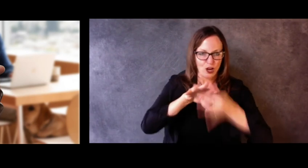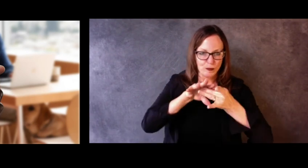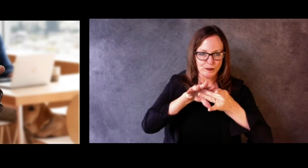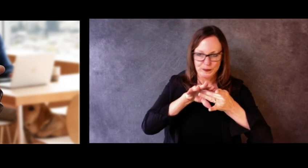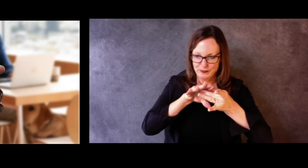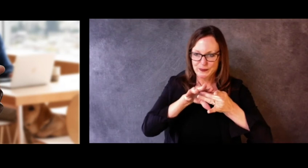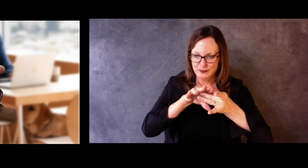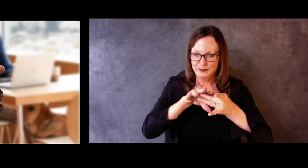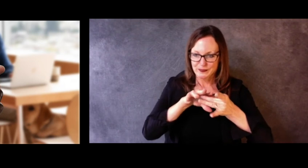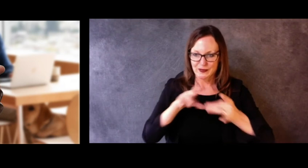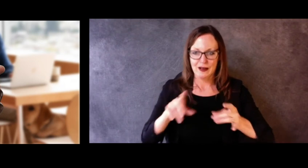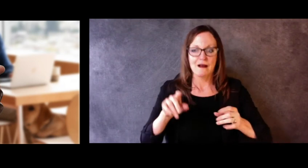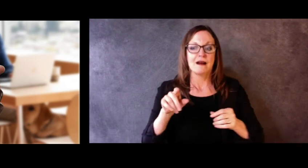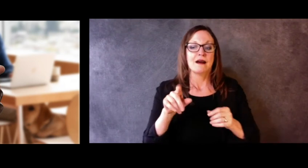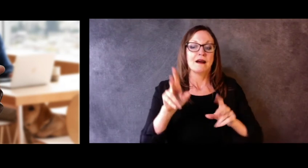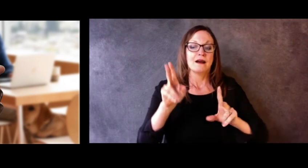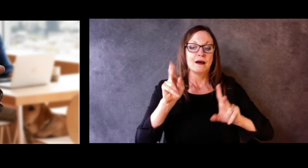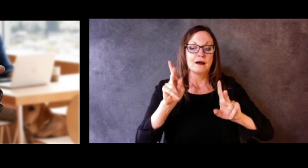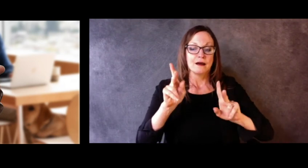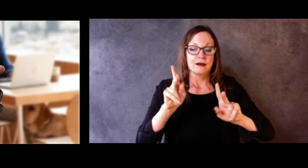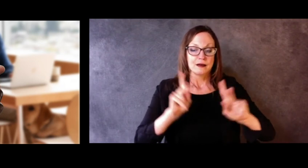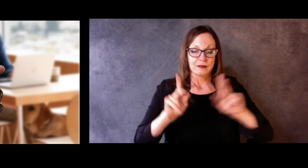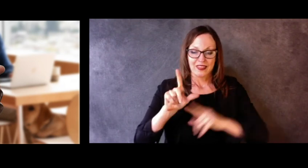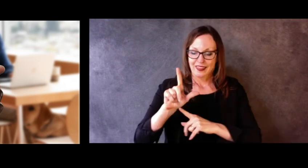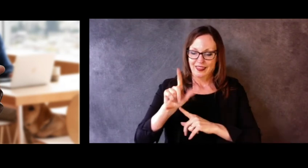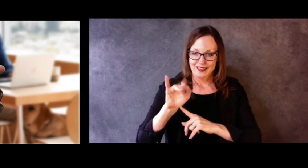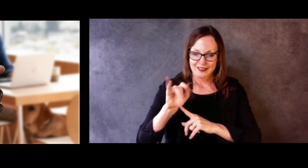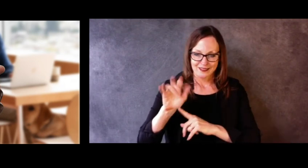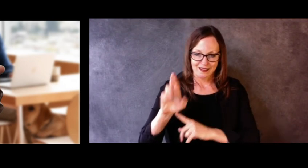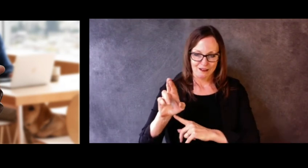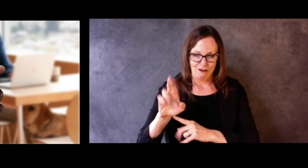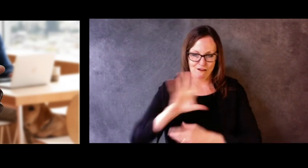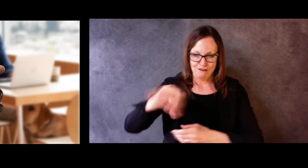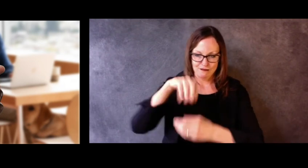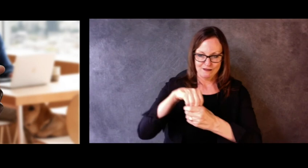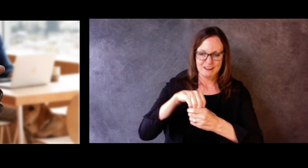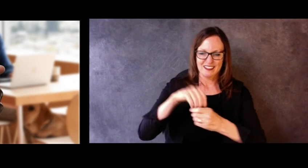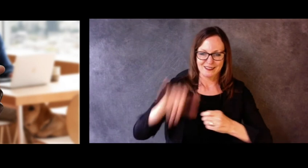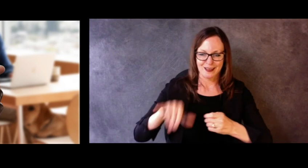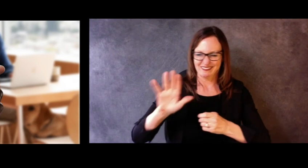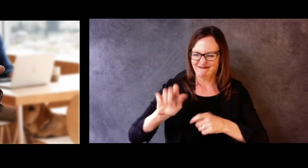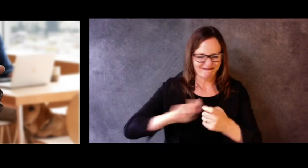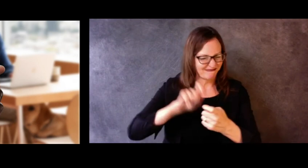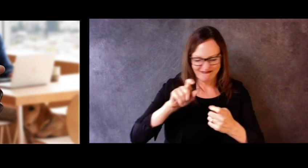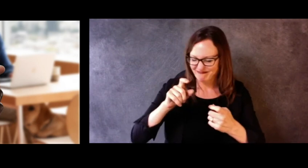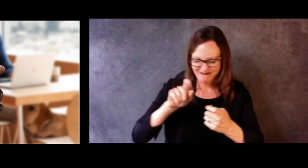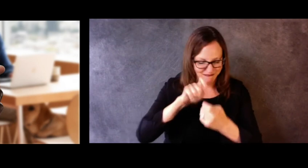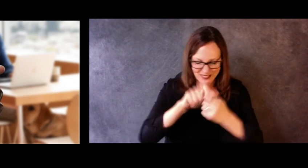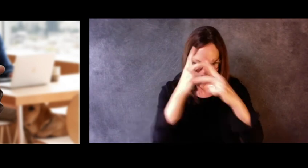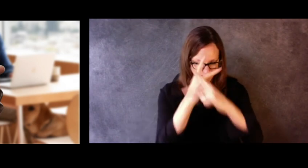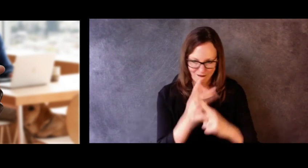scanner on iPhone 12 Pro, iPhone 12 Pro Max, and iPad Pro took pupil occlusion to the next level by